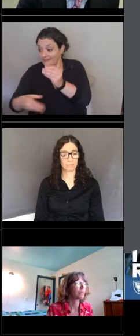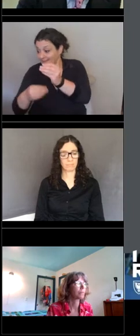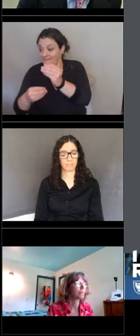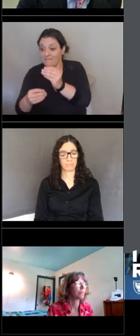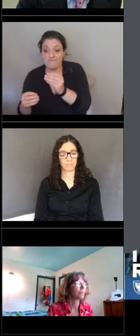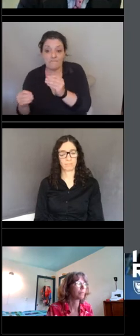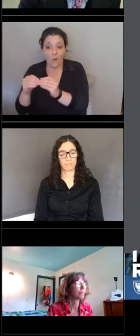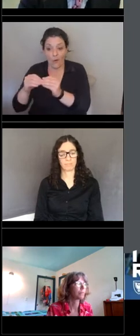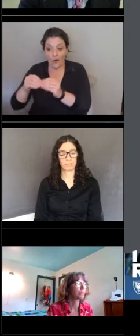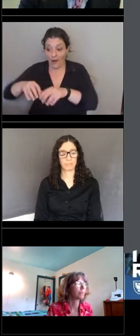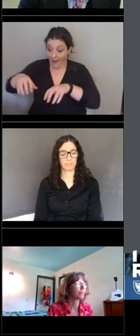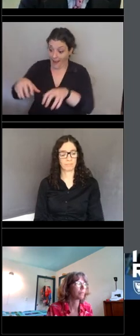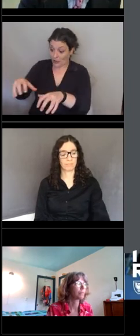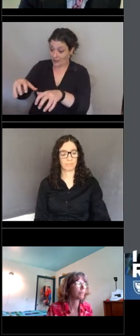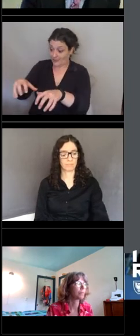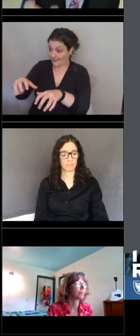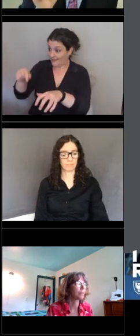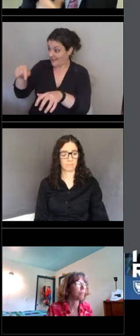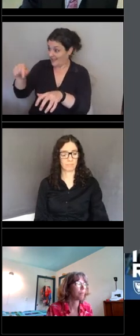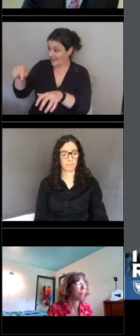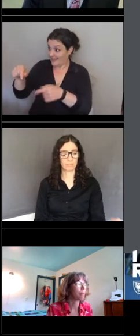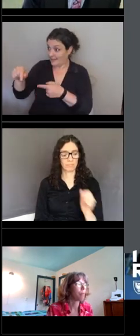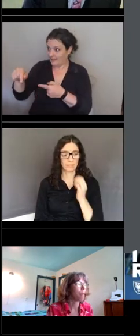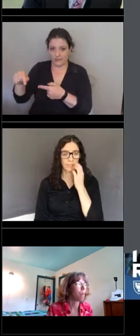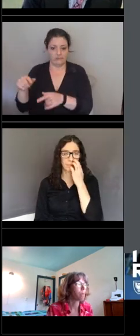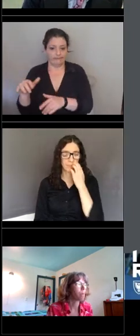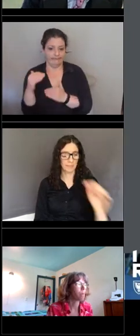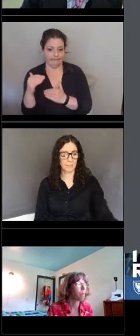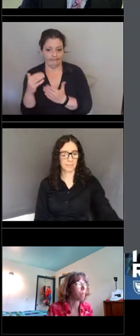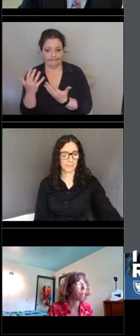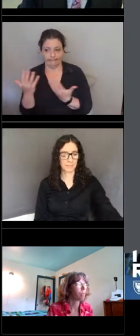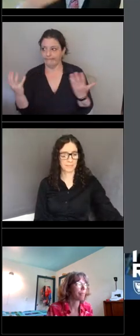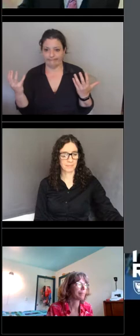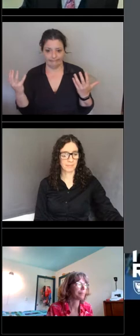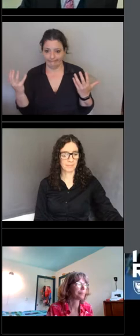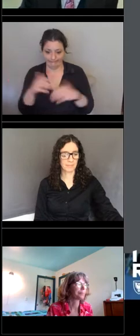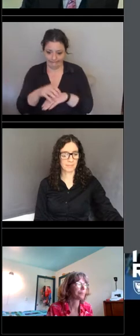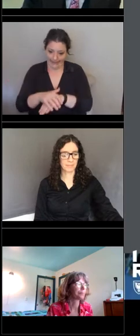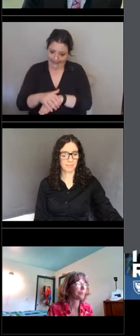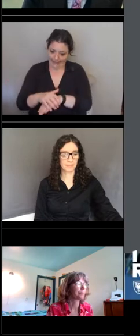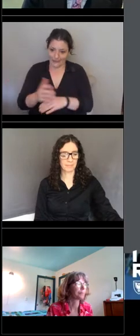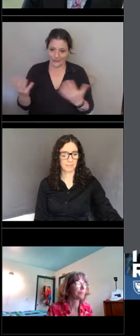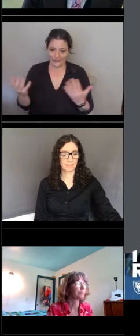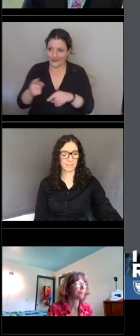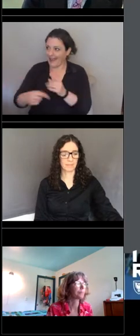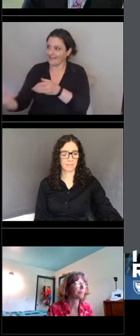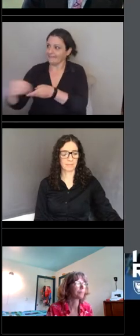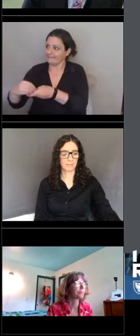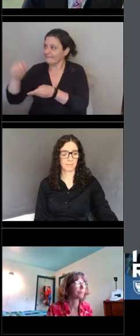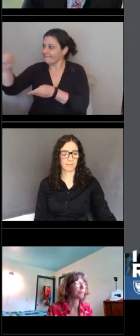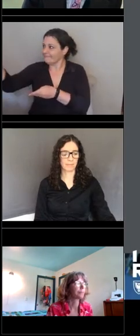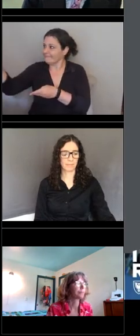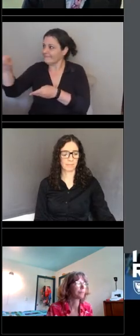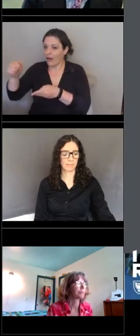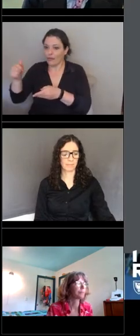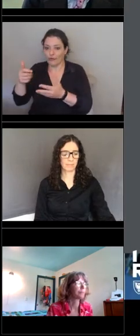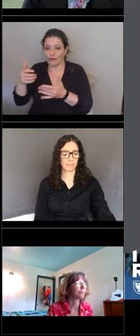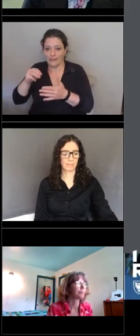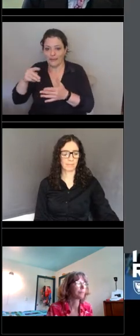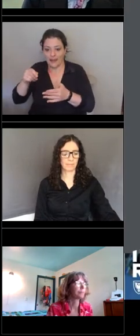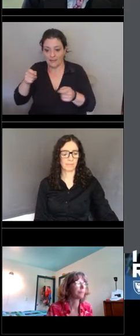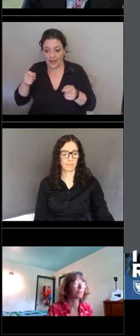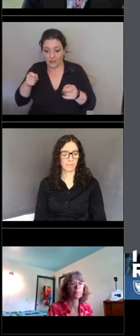everything, and we're limited to that sphere of just English or management plans that had an English translation that were readily